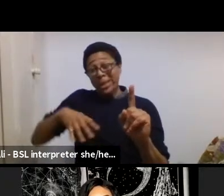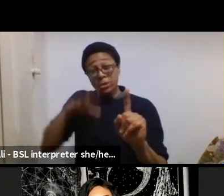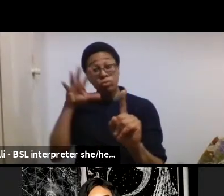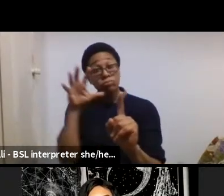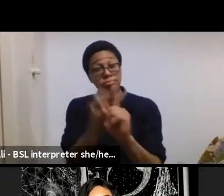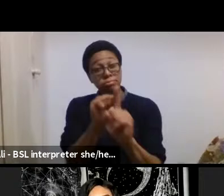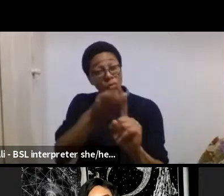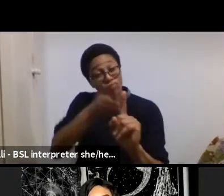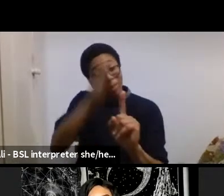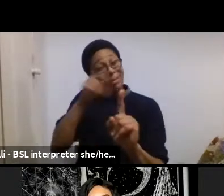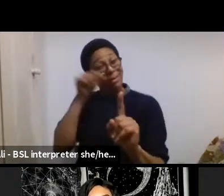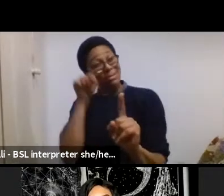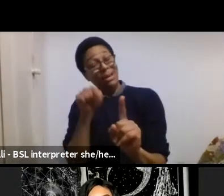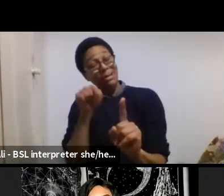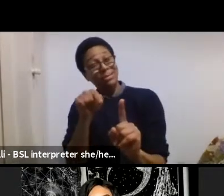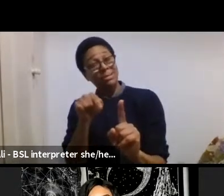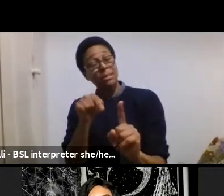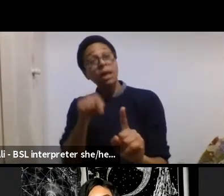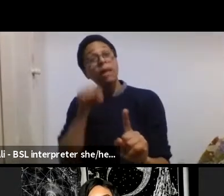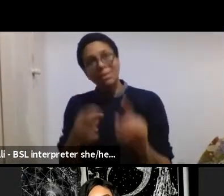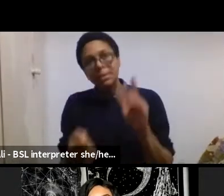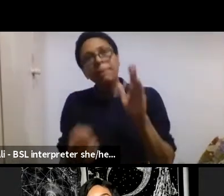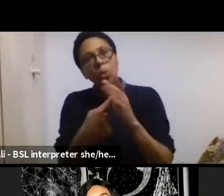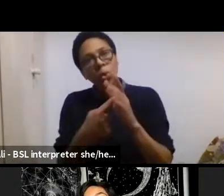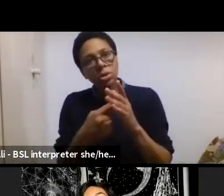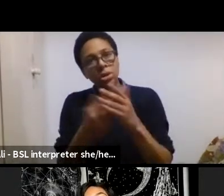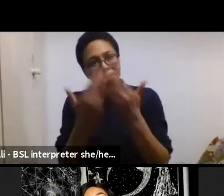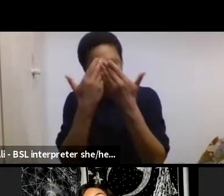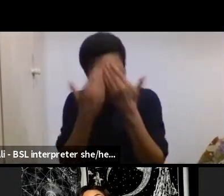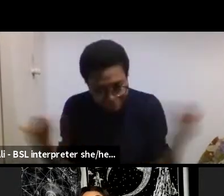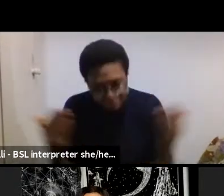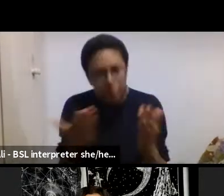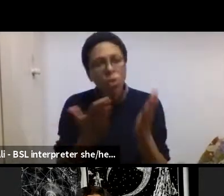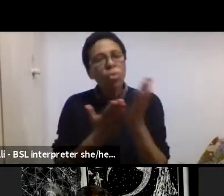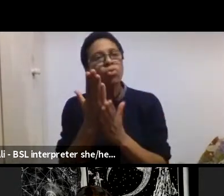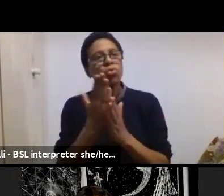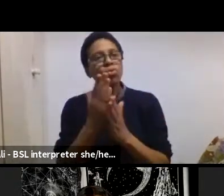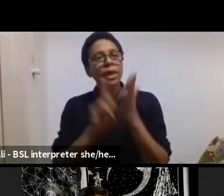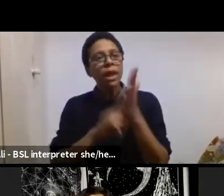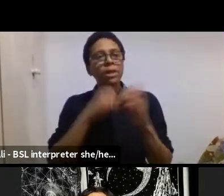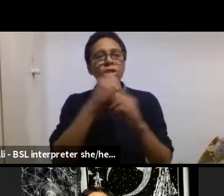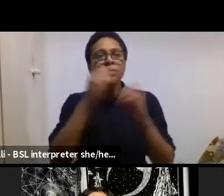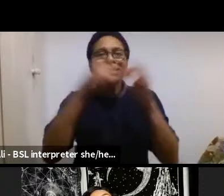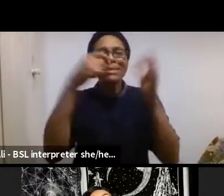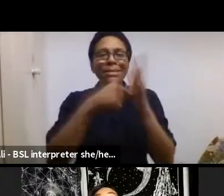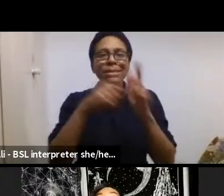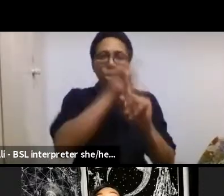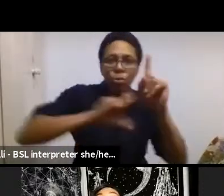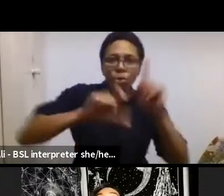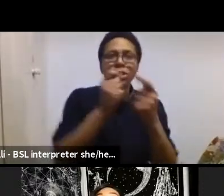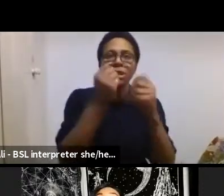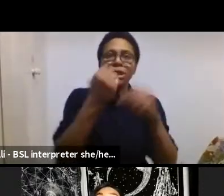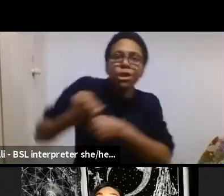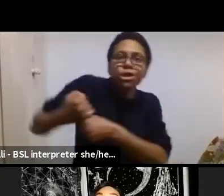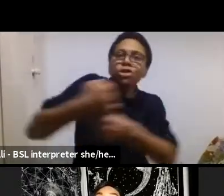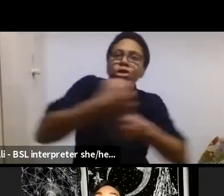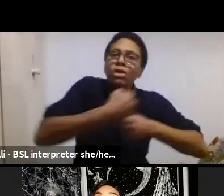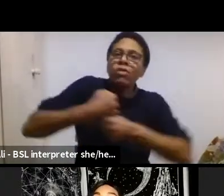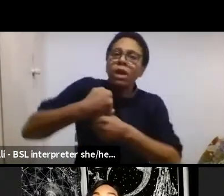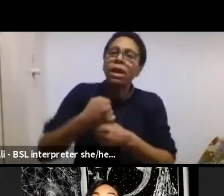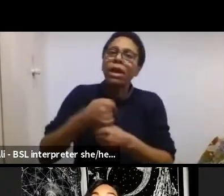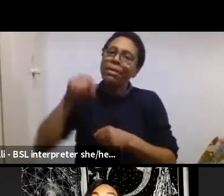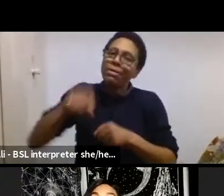here today. That's why Stonewall's holding this panel. But I'd love to hear your thoughts on that inclusion of ACE identities